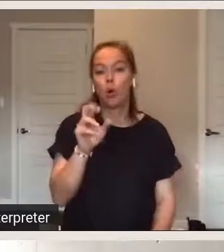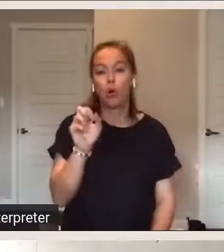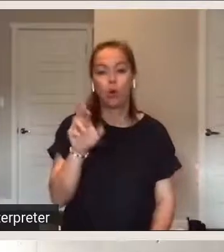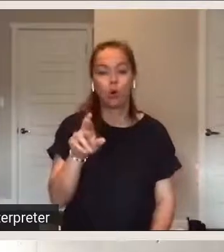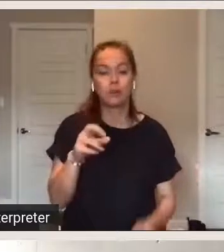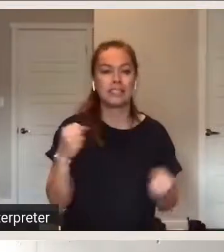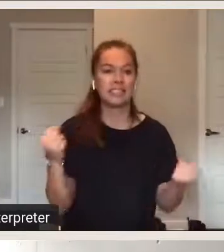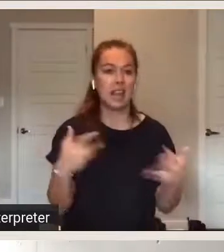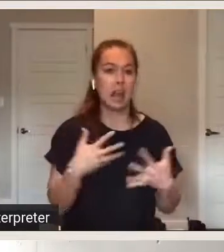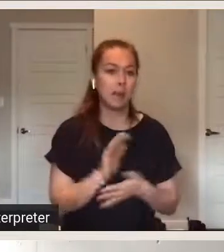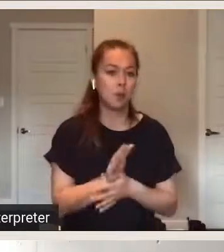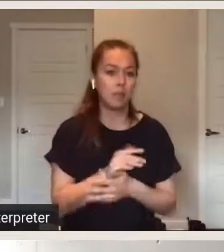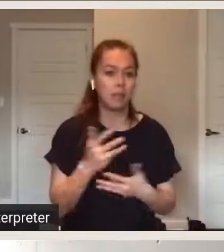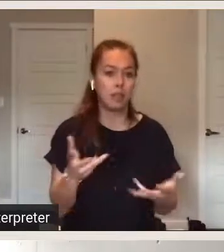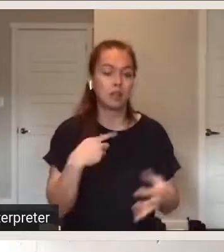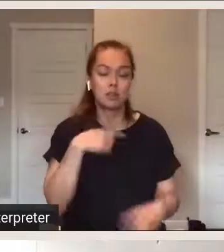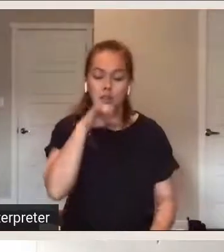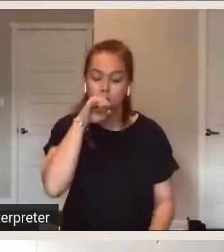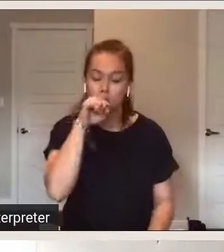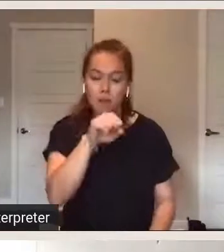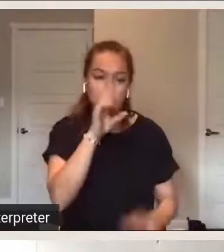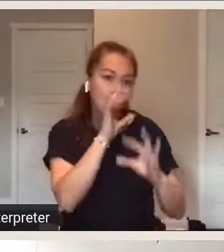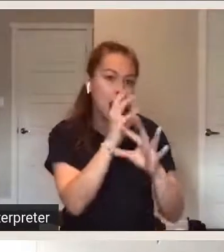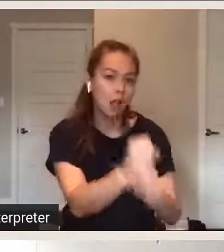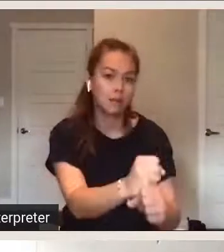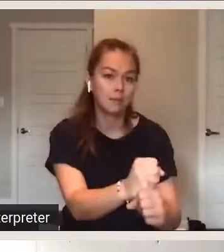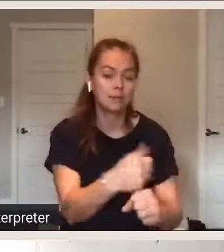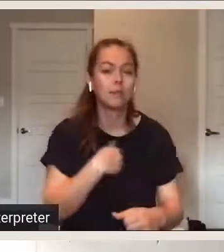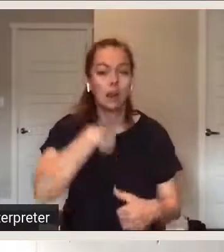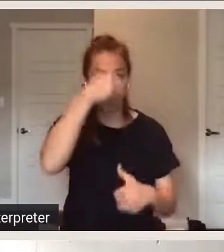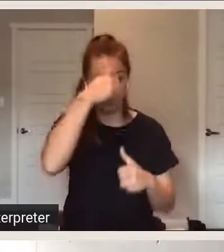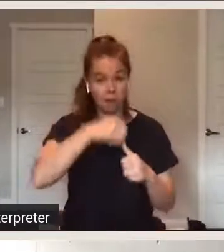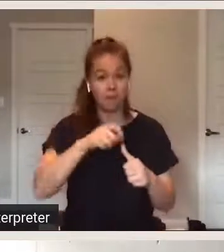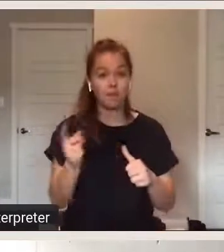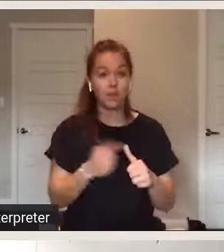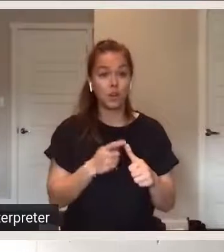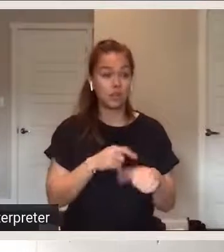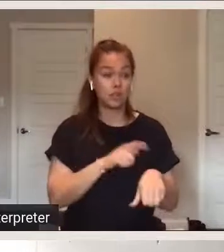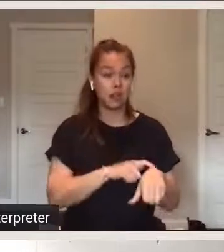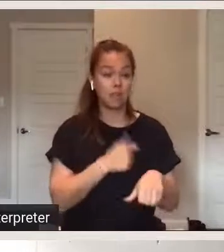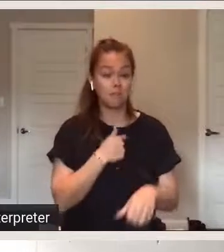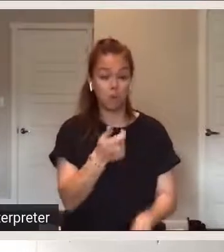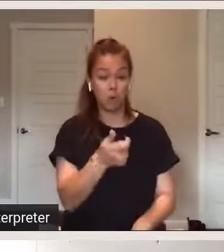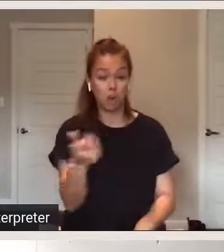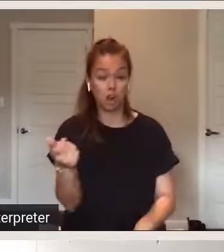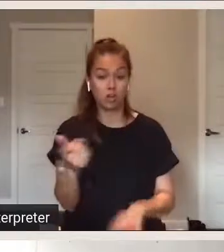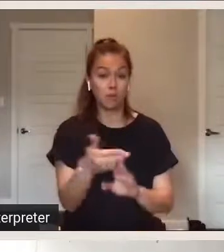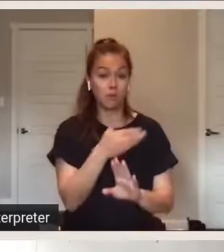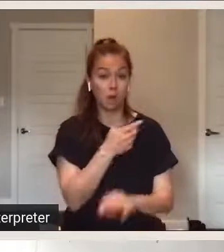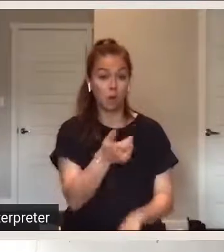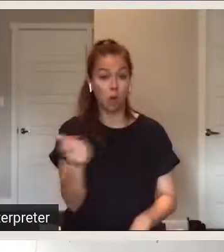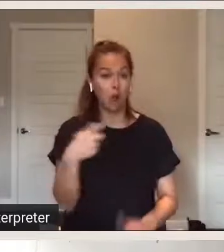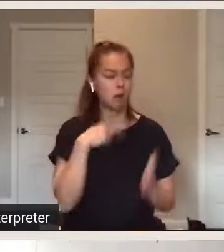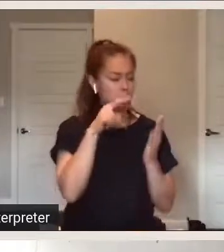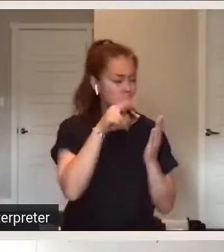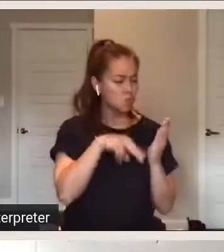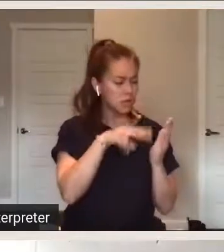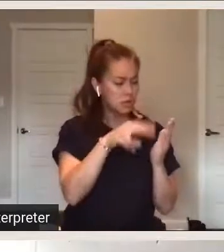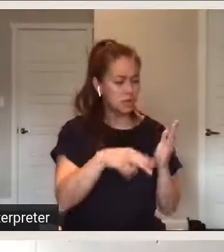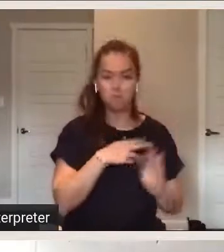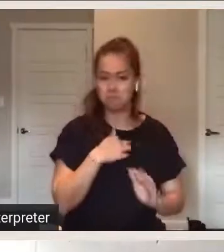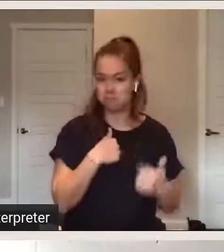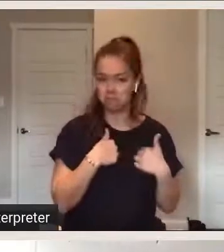remember when I first watched this film and I did not read anything about it. And, you know, I had already an assumption